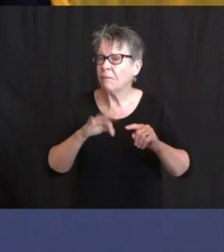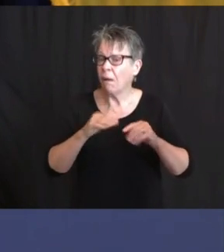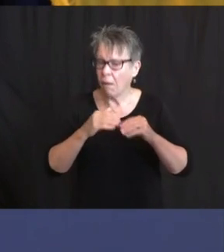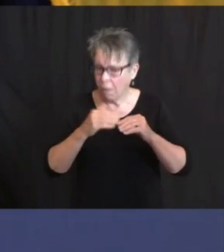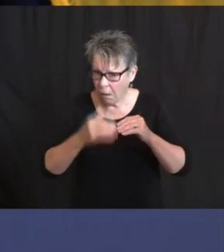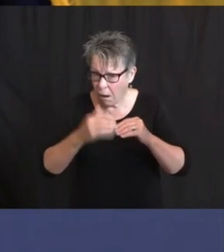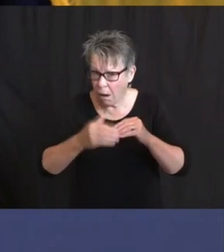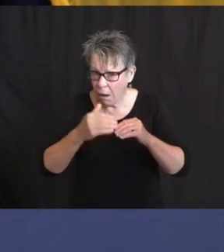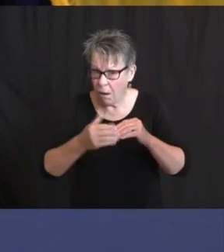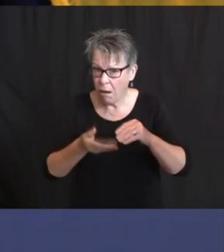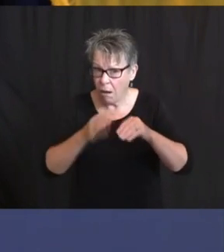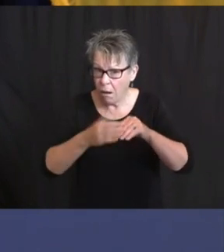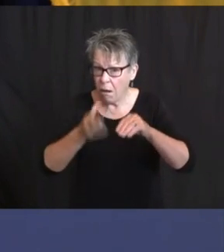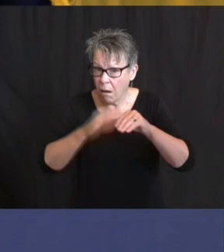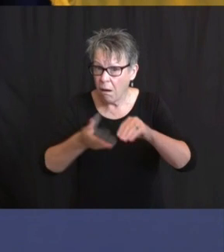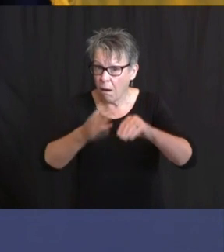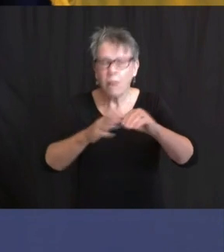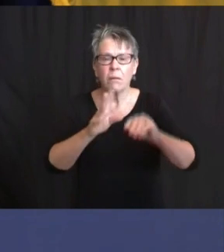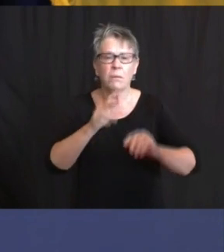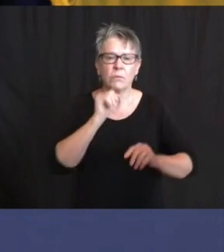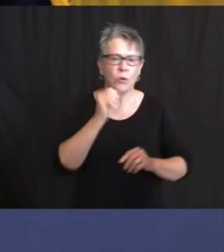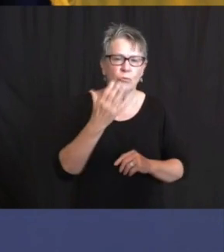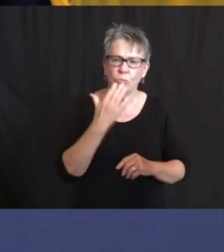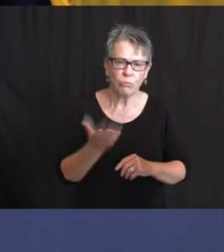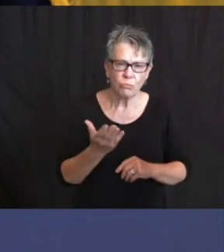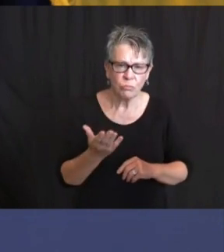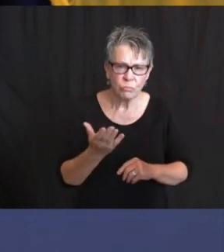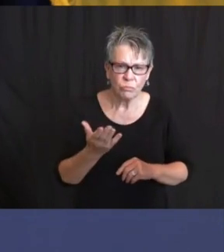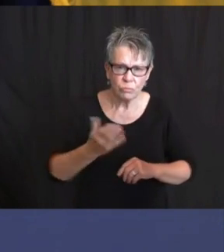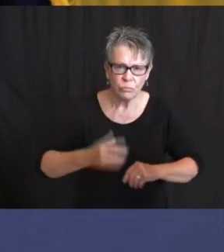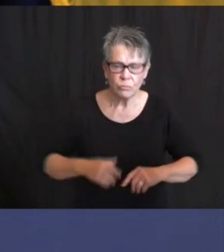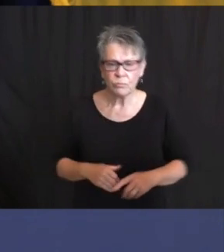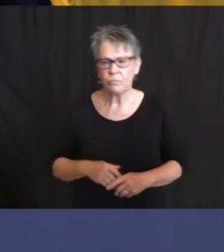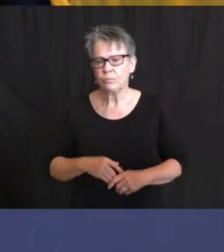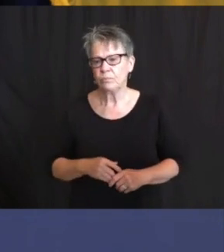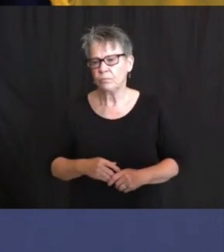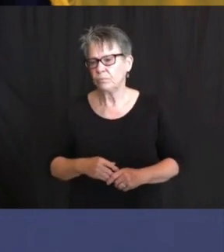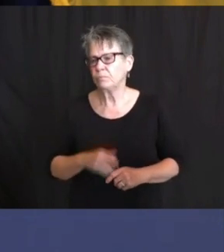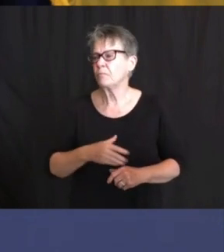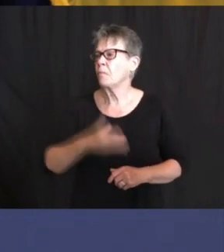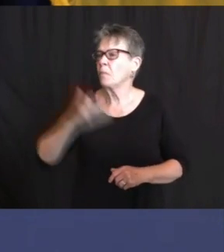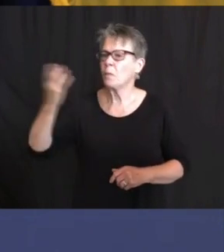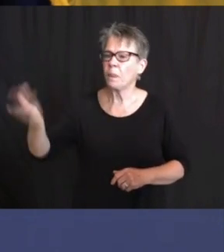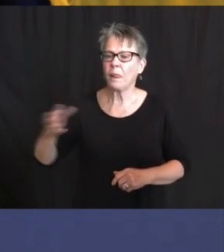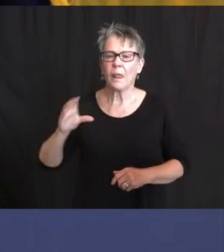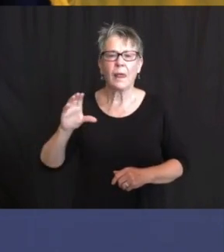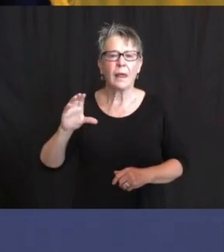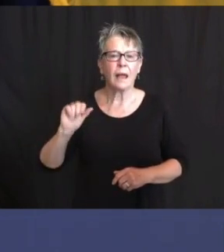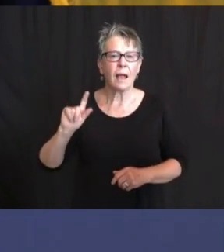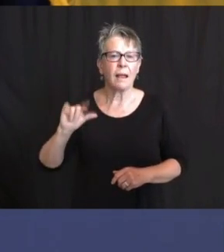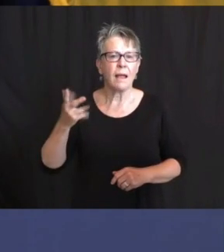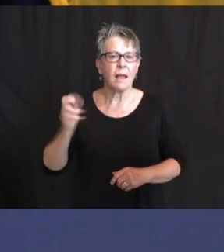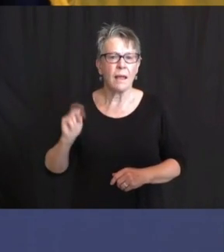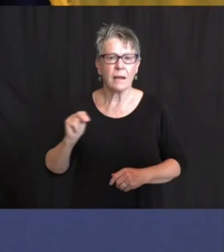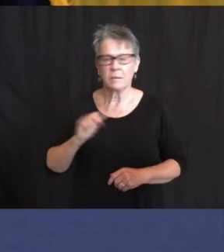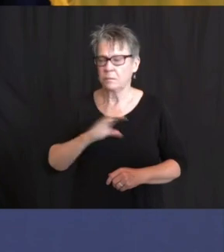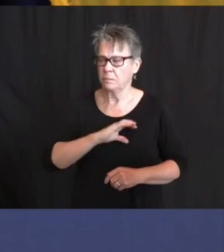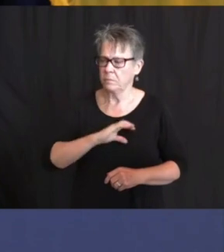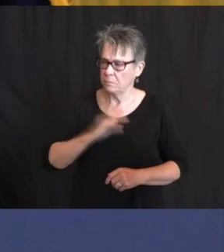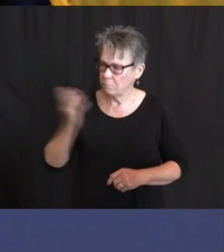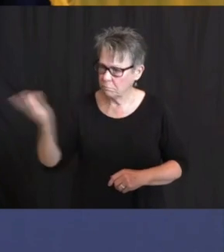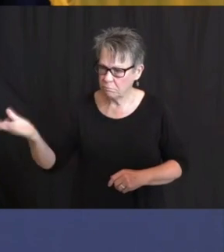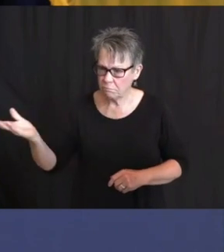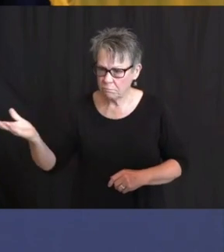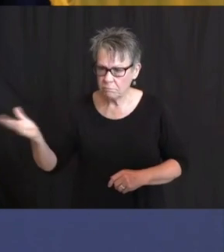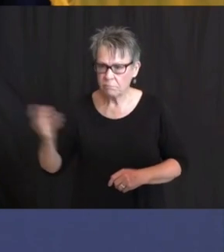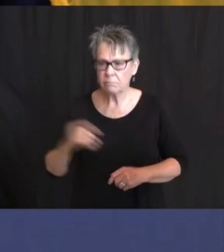above. Thank you so much. With that, Pat, welcome. Any news you've got on compliance or other matters? It was